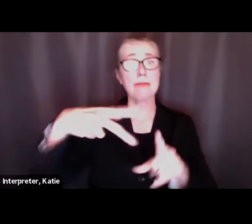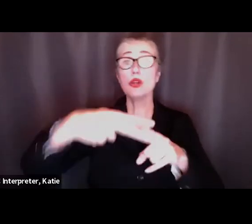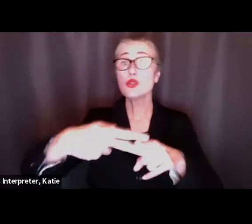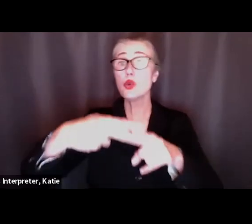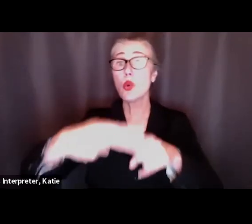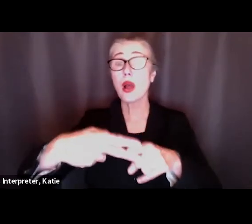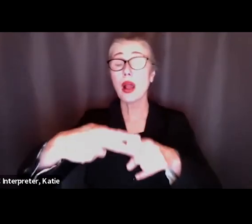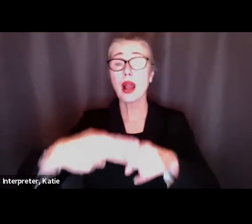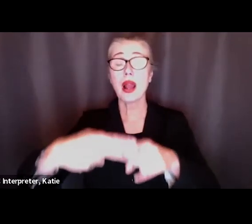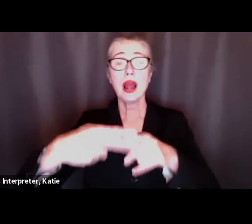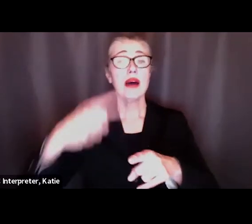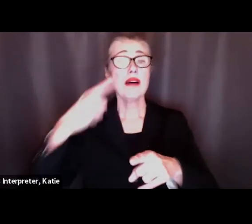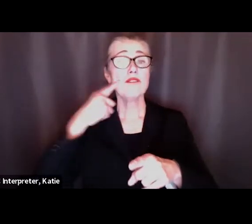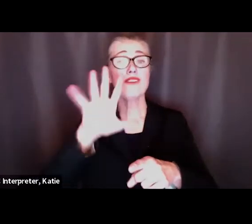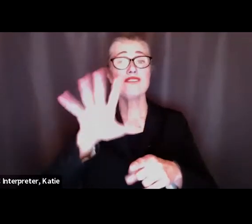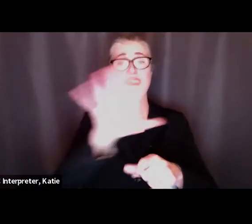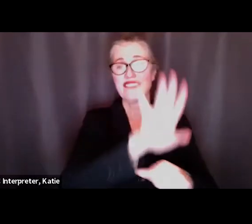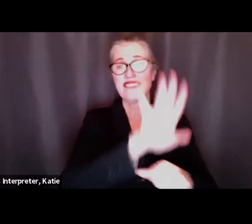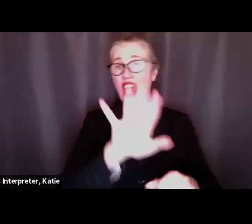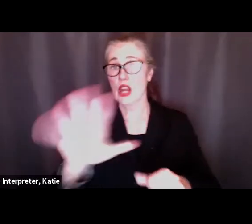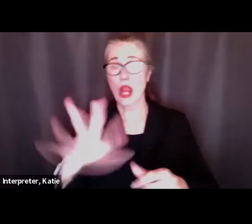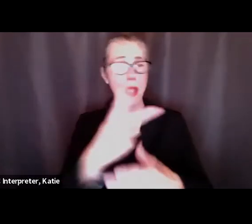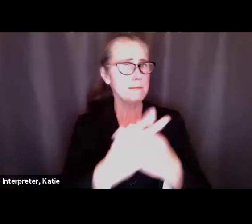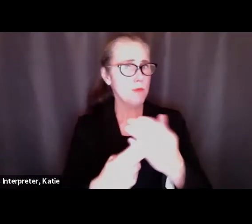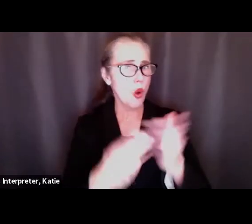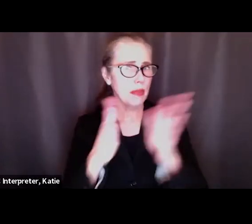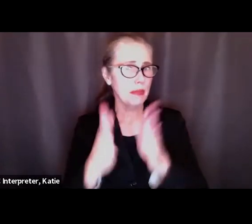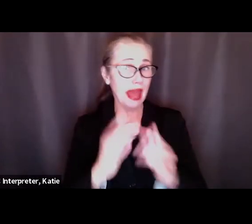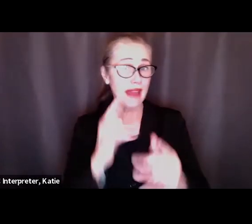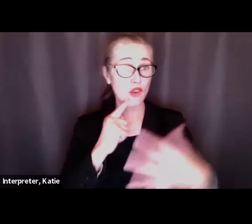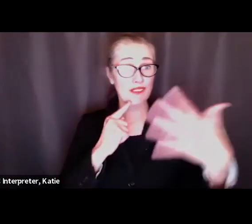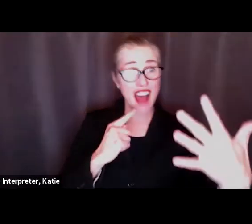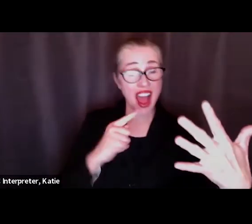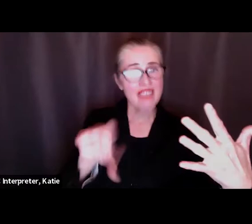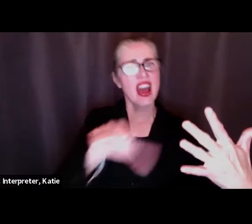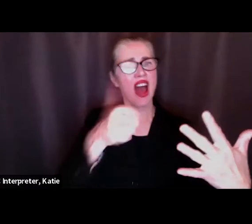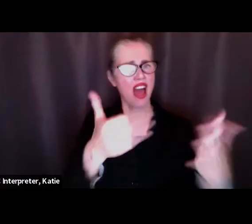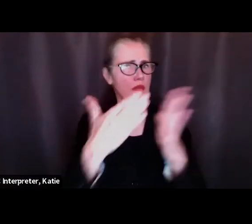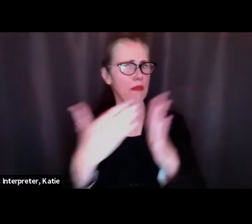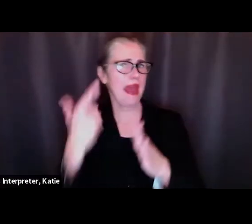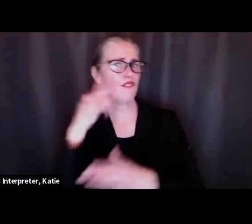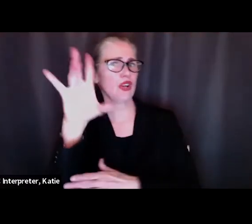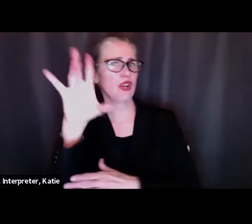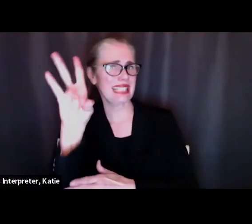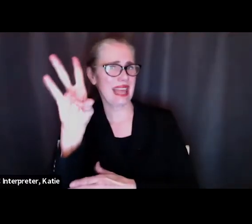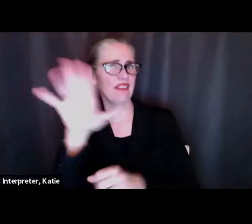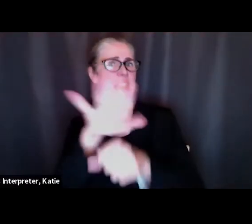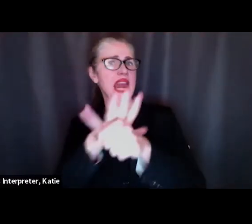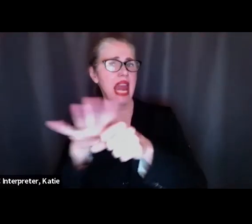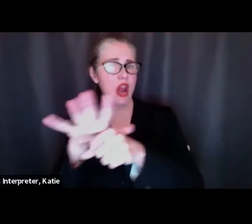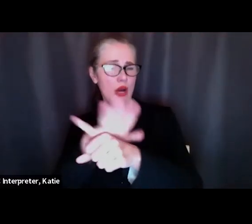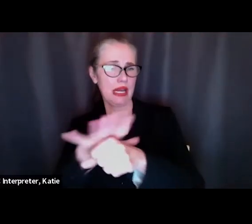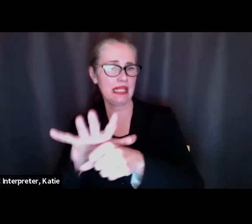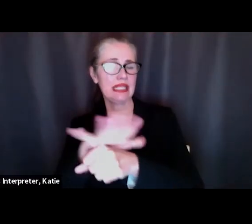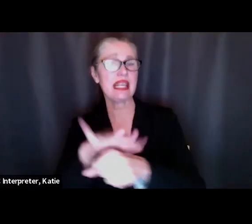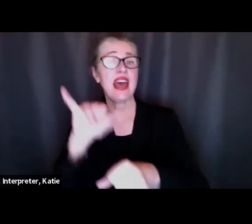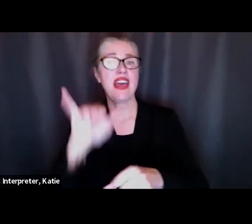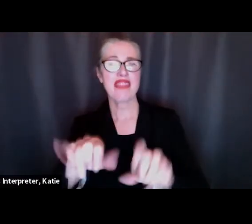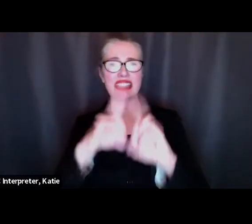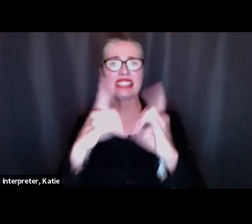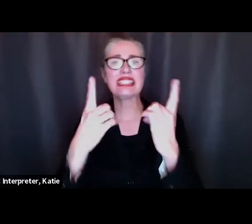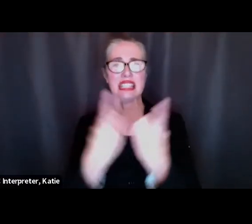a five trustee area and a seven trustee area and that was on the district website and during that month